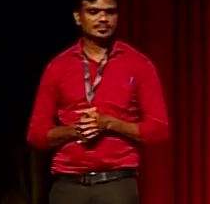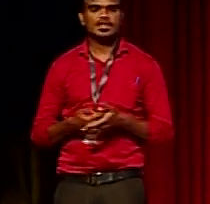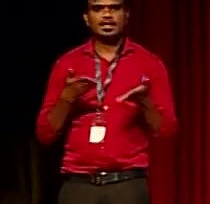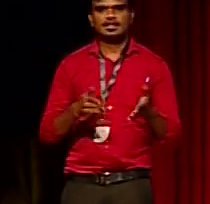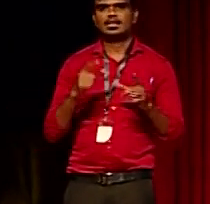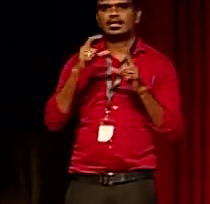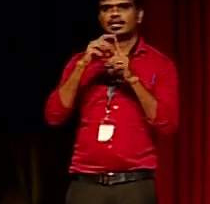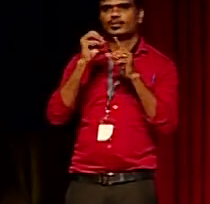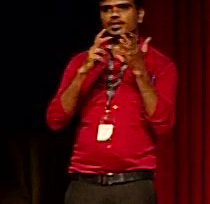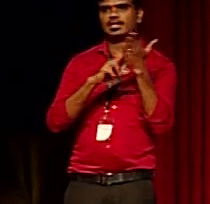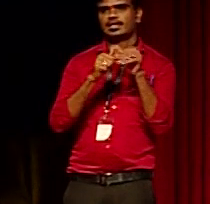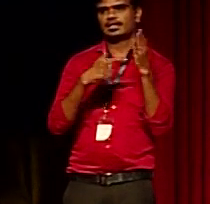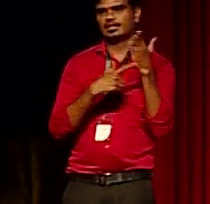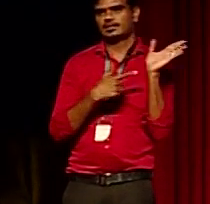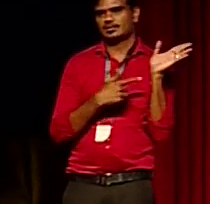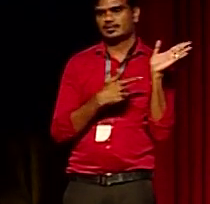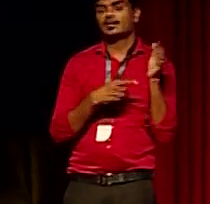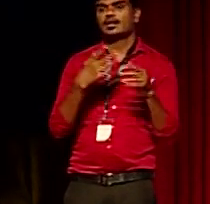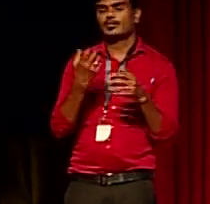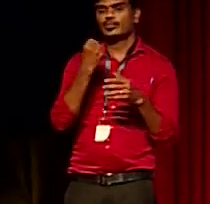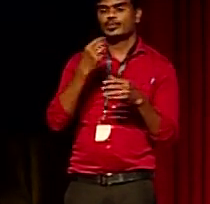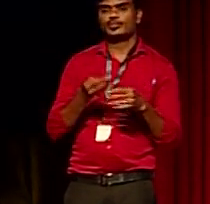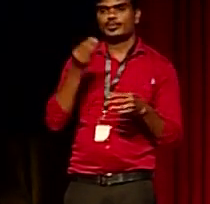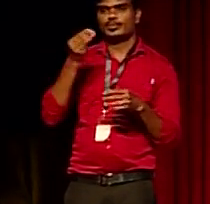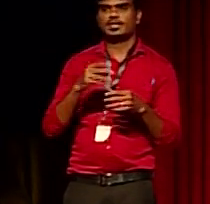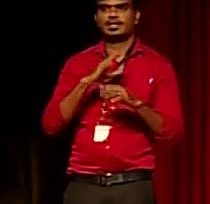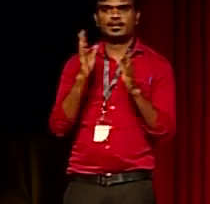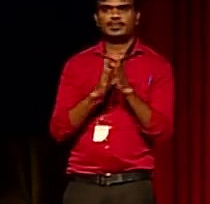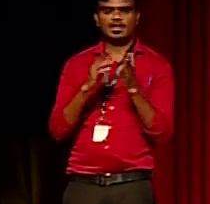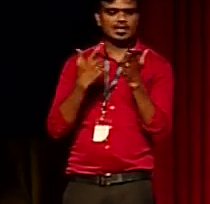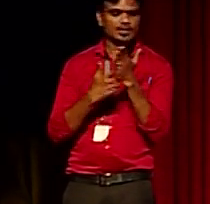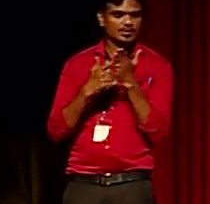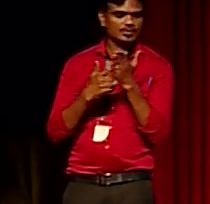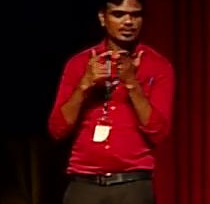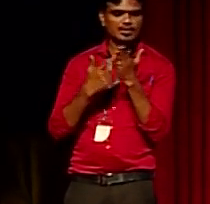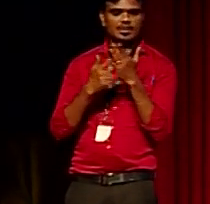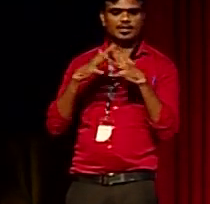This is Donat. He was found begging on the streets of Rwanda